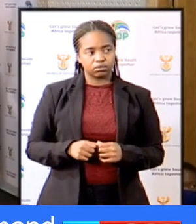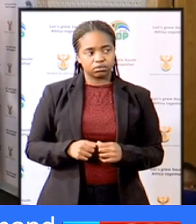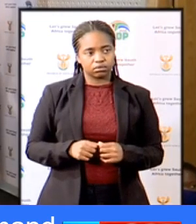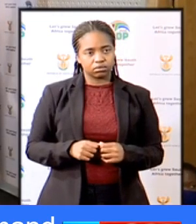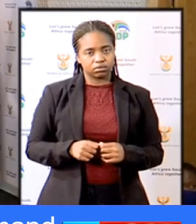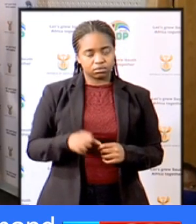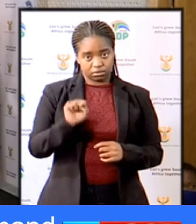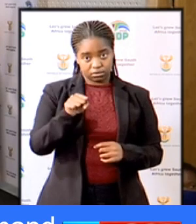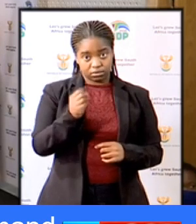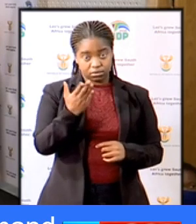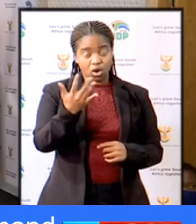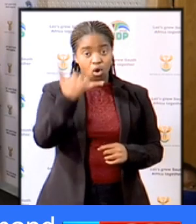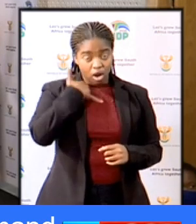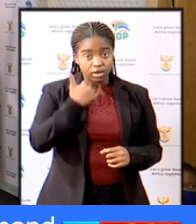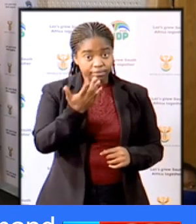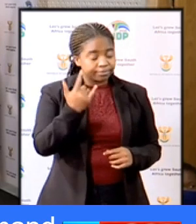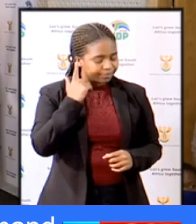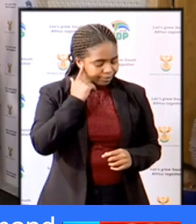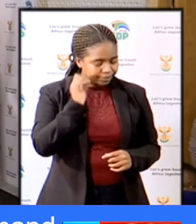line. Yep.